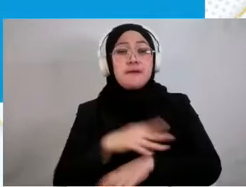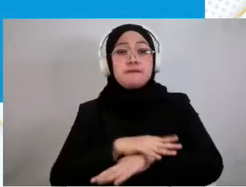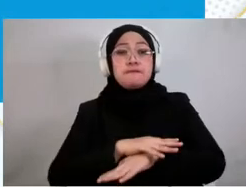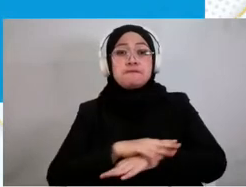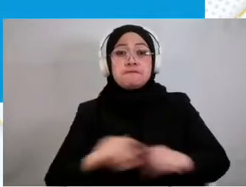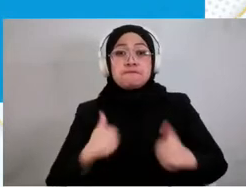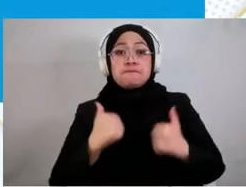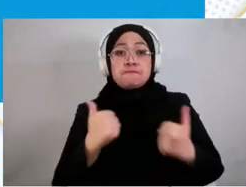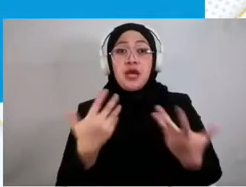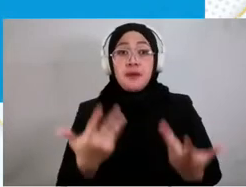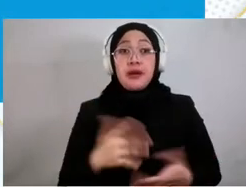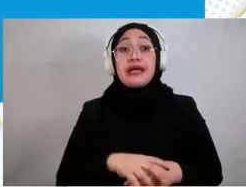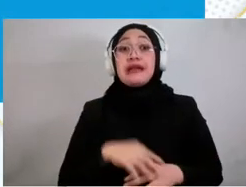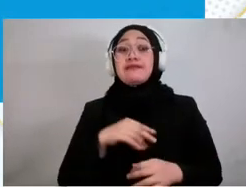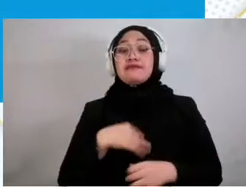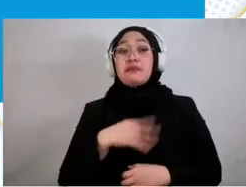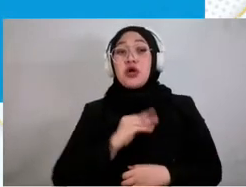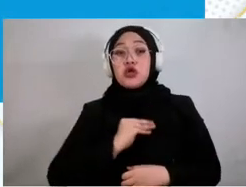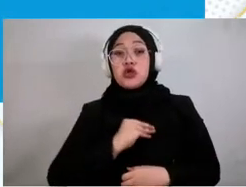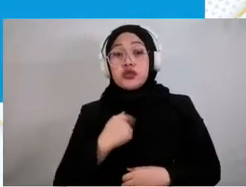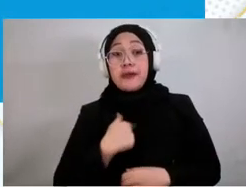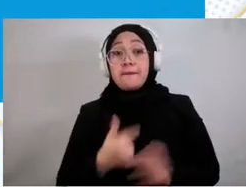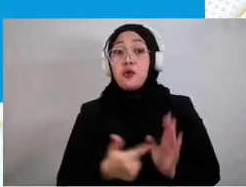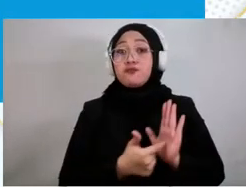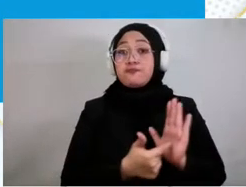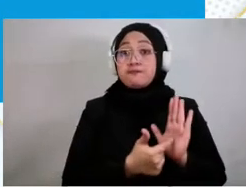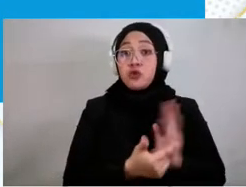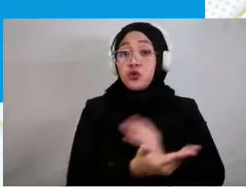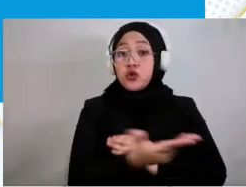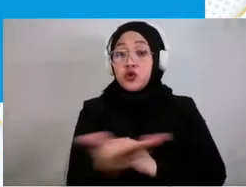all, in my opinion, if I can share with you, is that